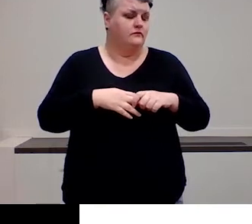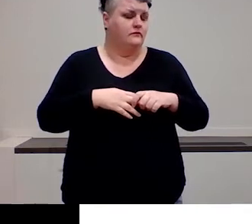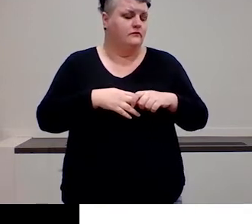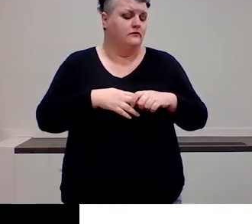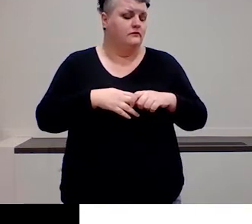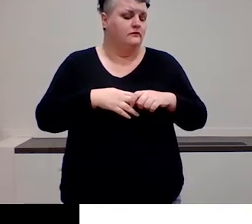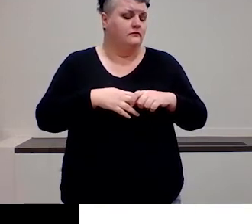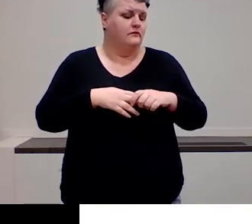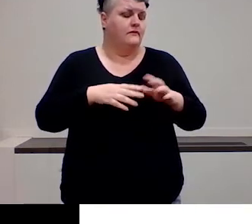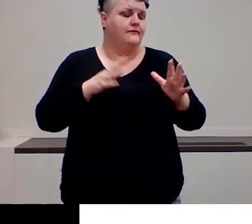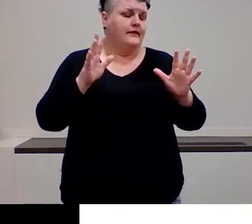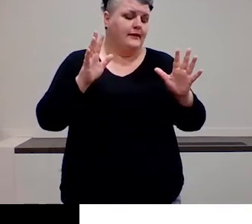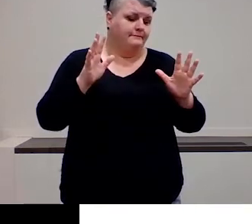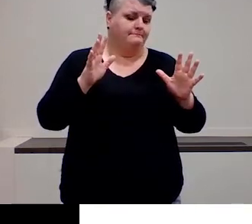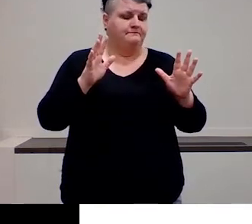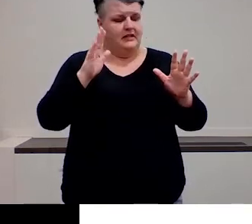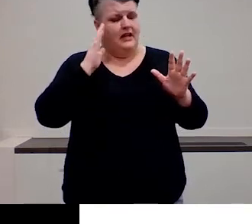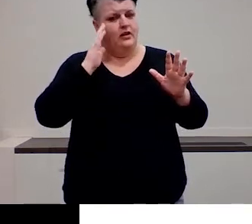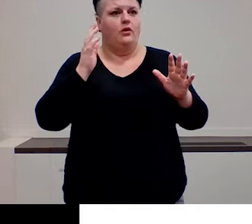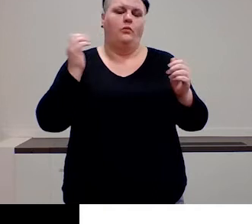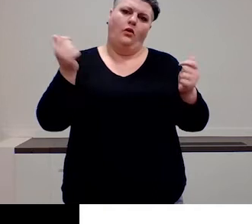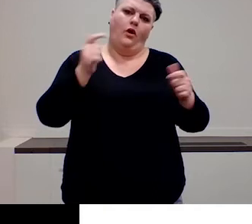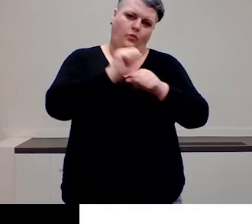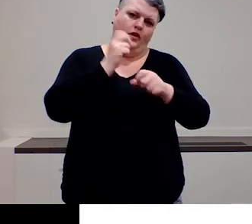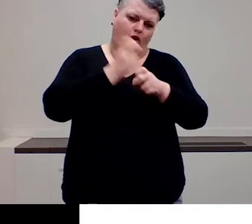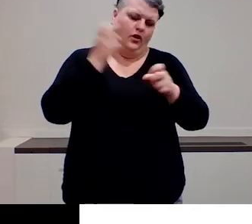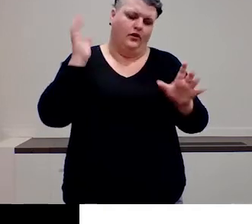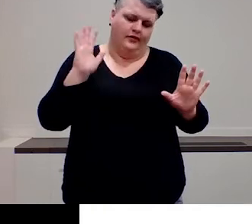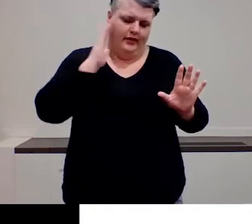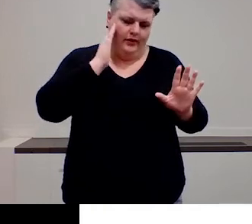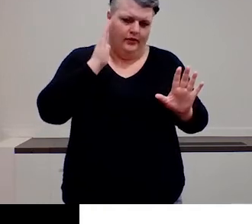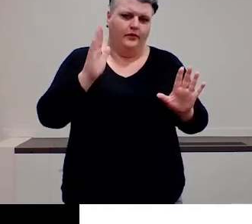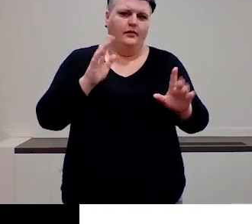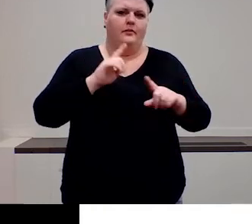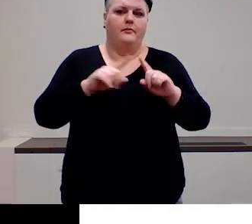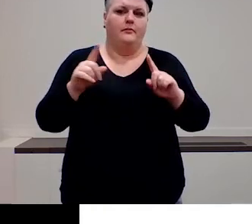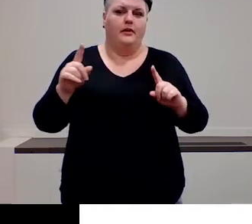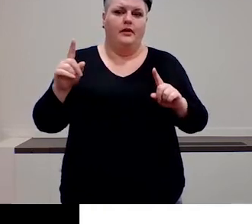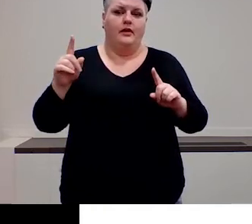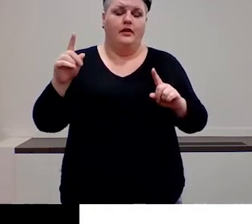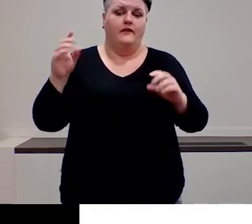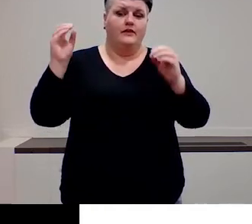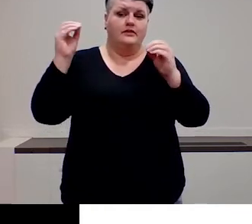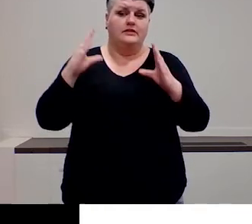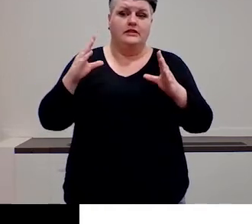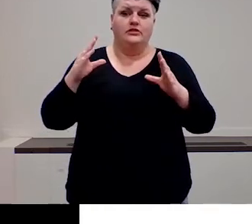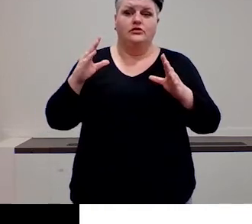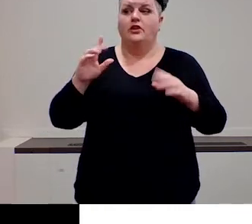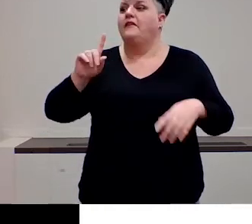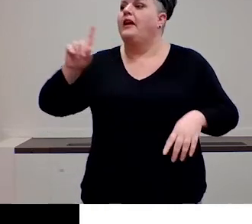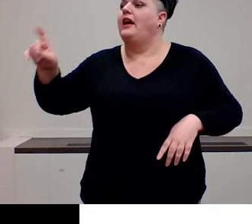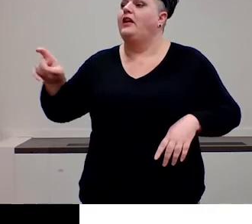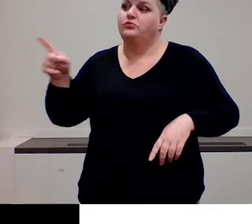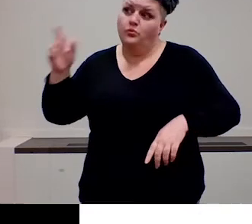know we're all working really hard, but I have to wonder if I asked 5 random teachers if they knew of what was